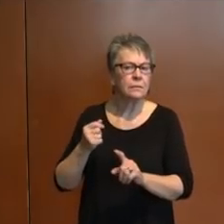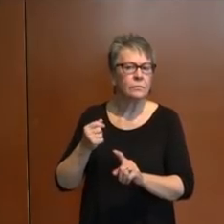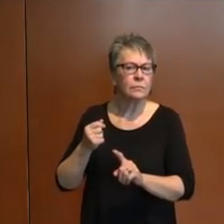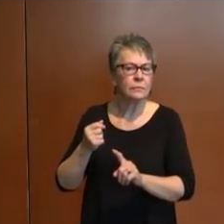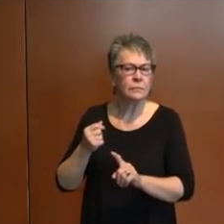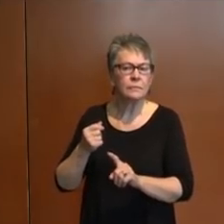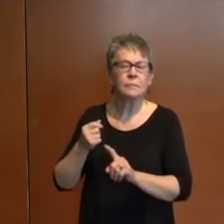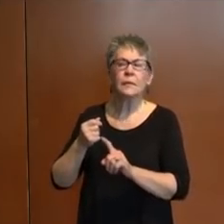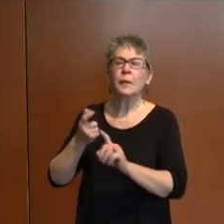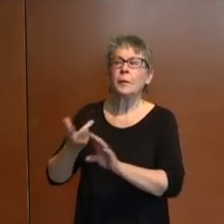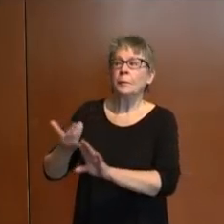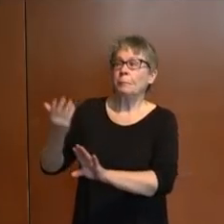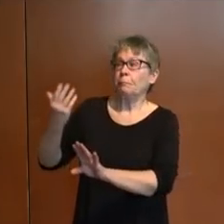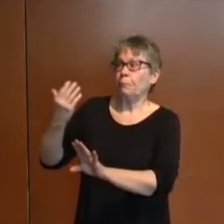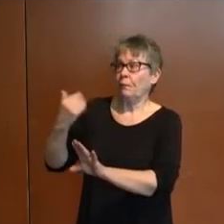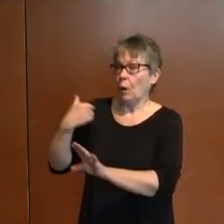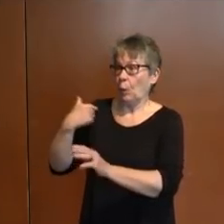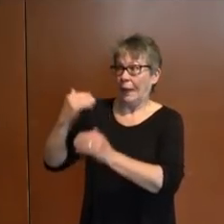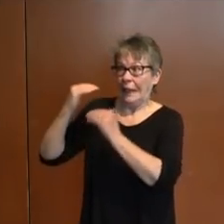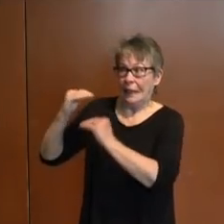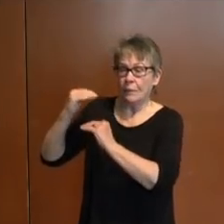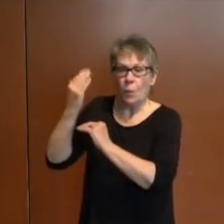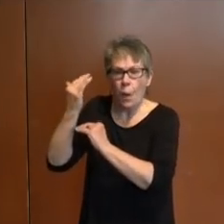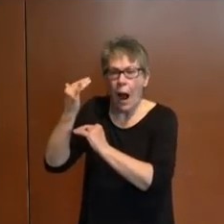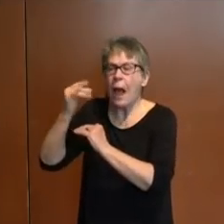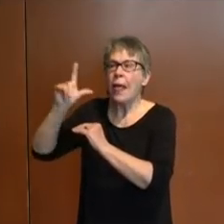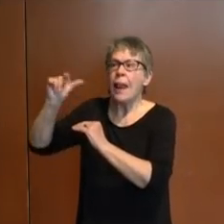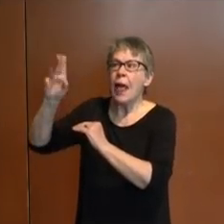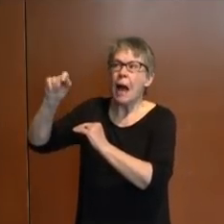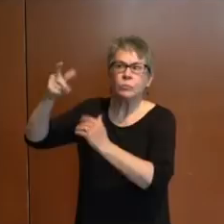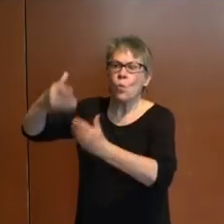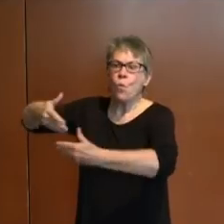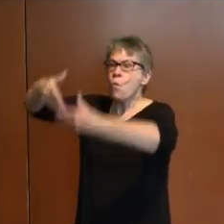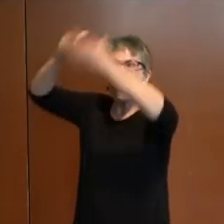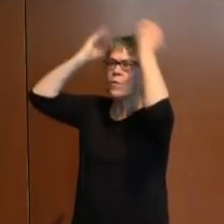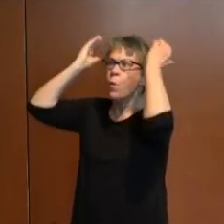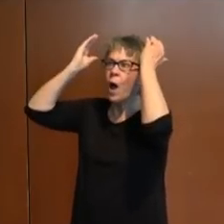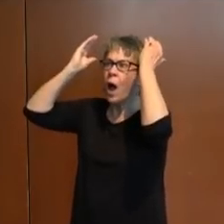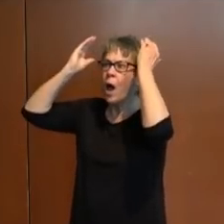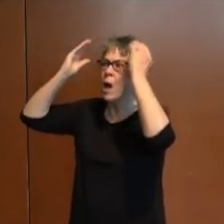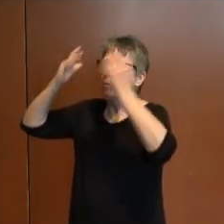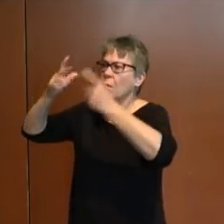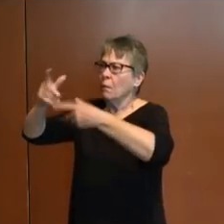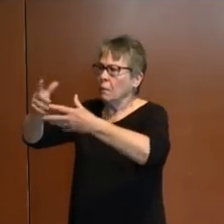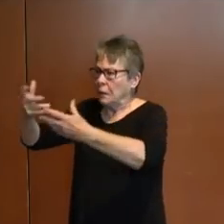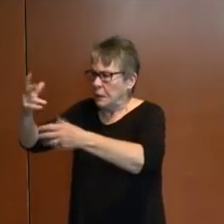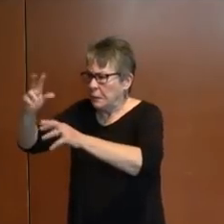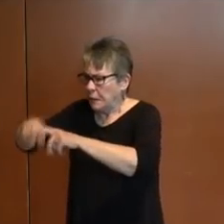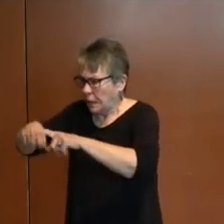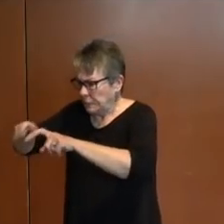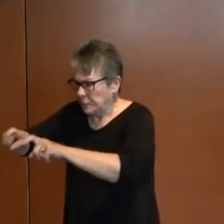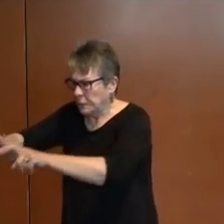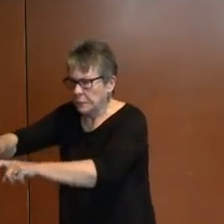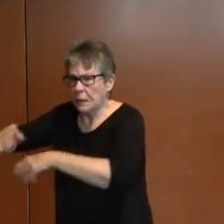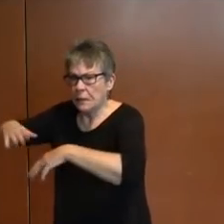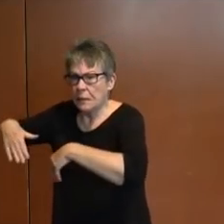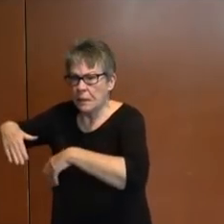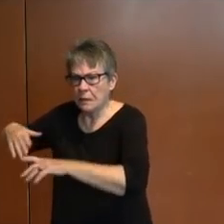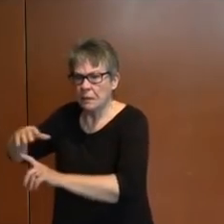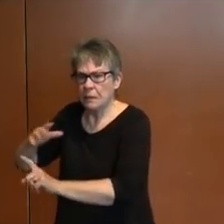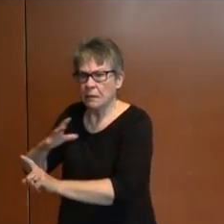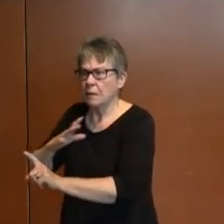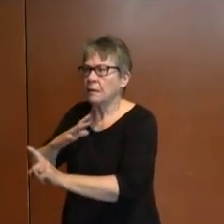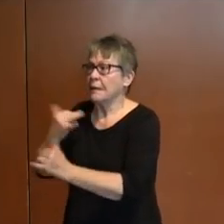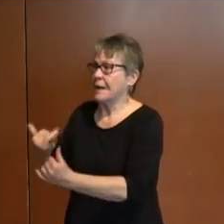The commercial labs are scaling up, and they could do a lot more than we're giving them right now. But there is constraint on that material.